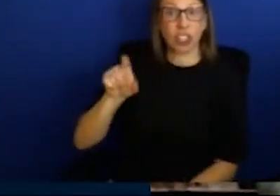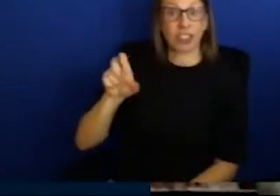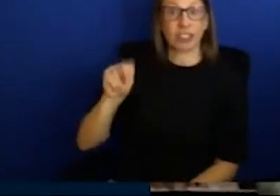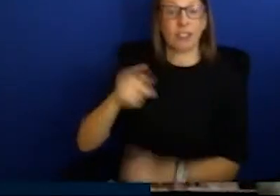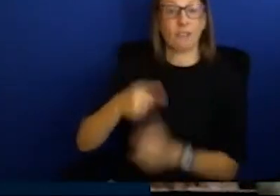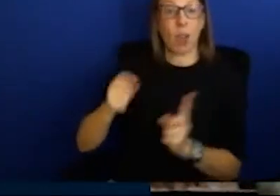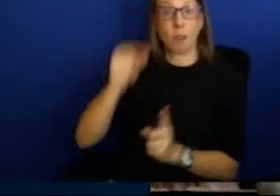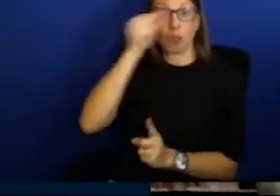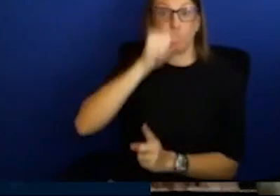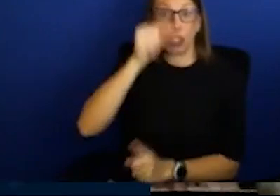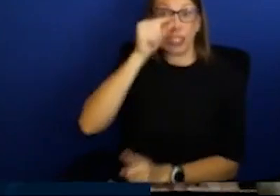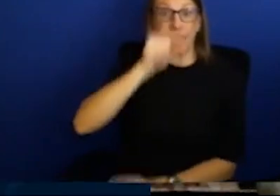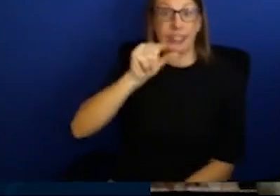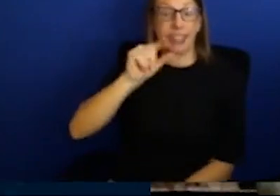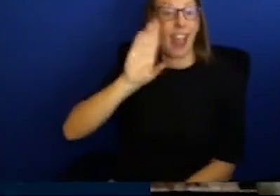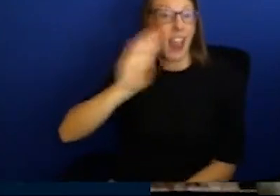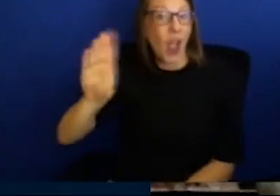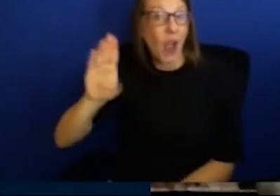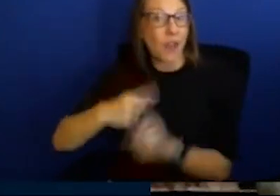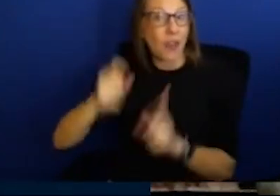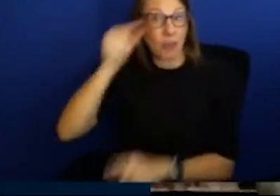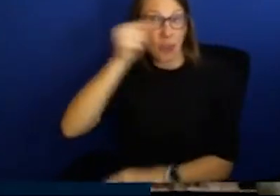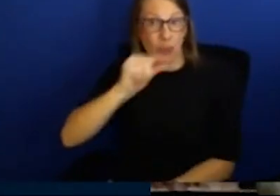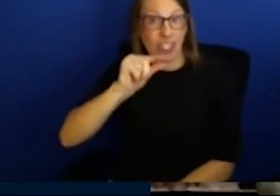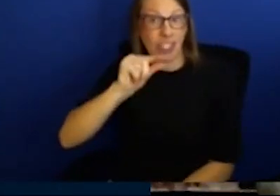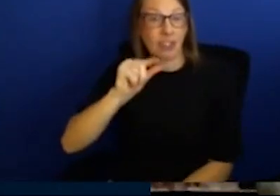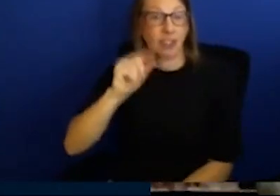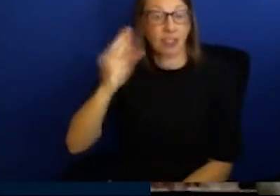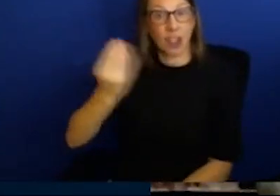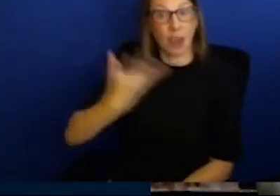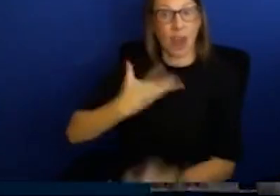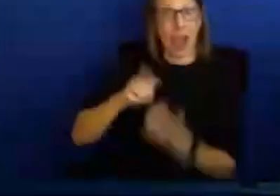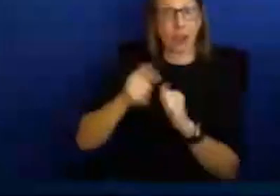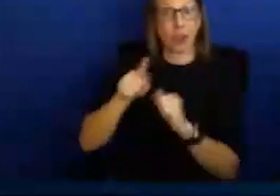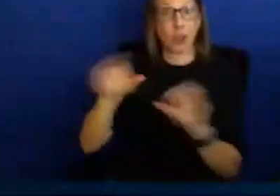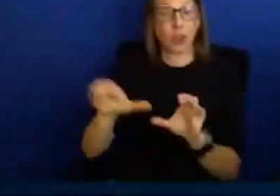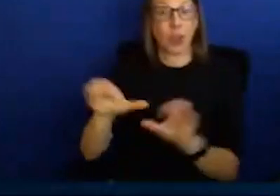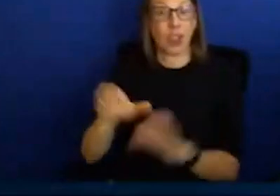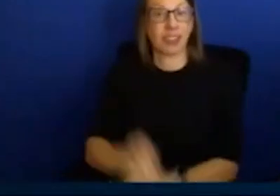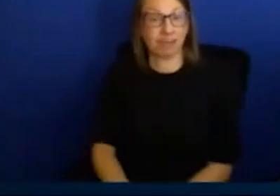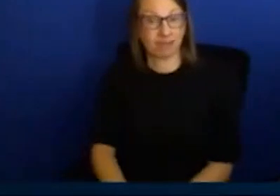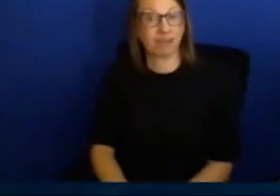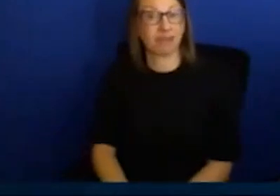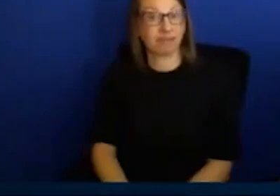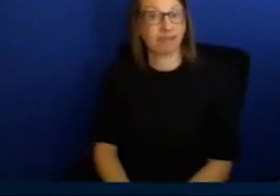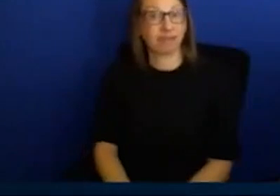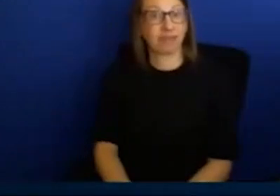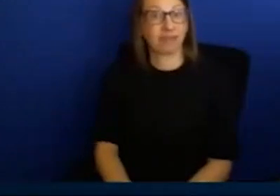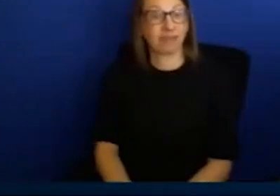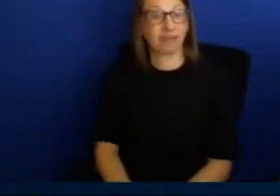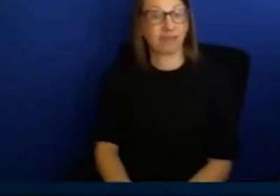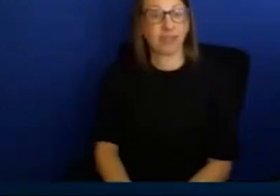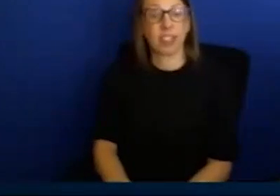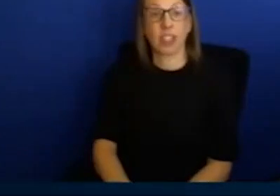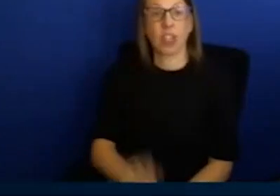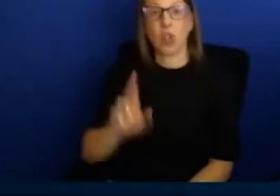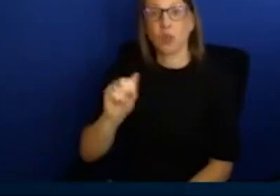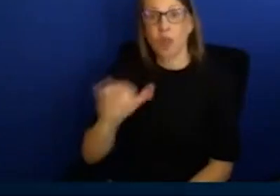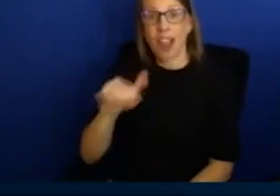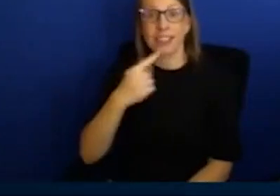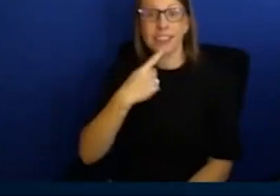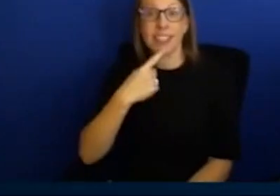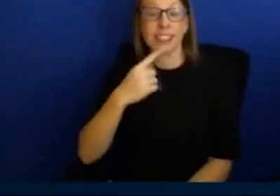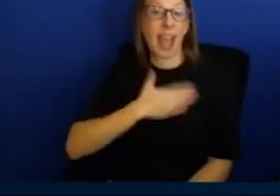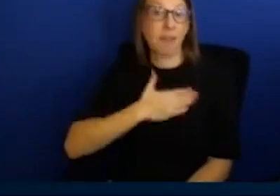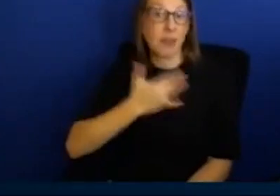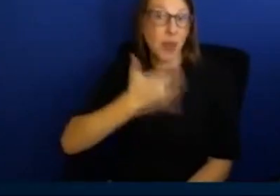way. Oh, So nice. hello from Greece. Let us know how you're doing from Yeah, all the hope way you're over there. in That's Mykonos. That'd be fantastic. great. Ray says, happy birthday, Dr.